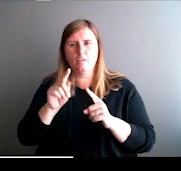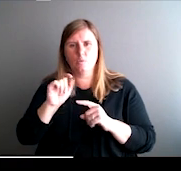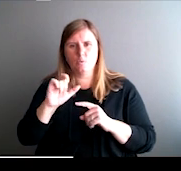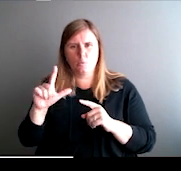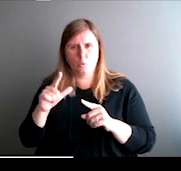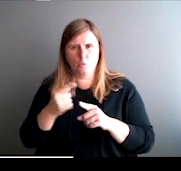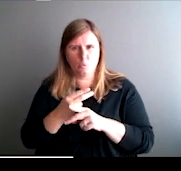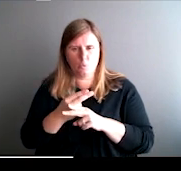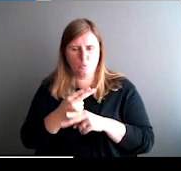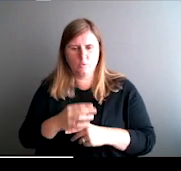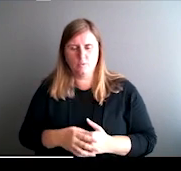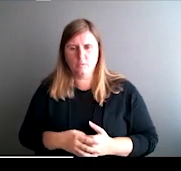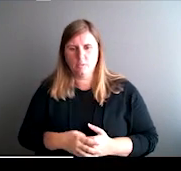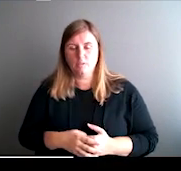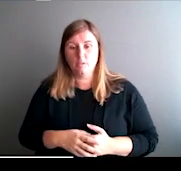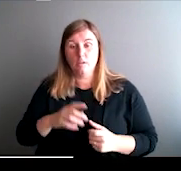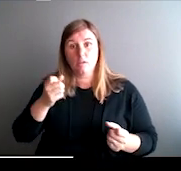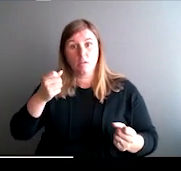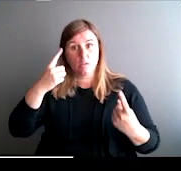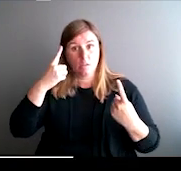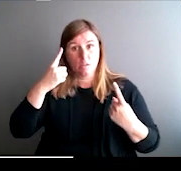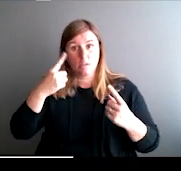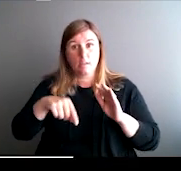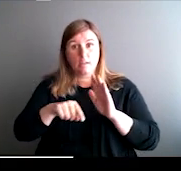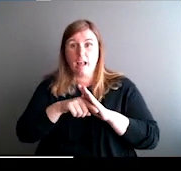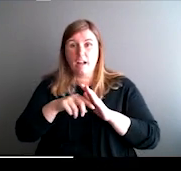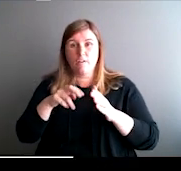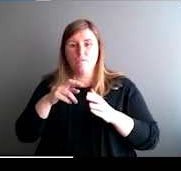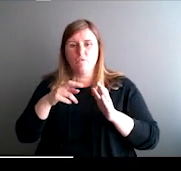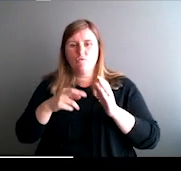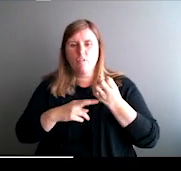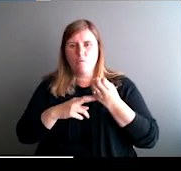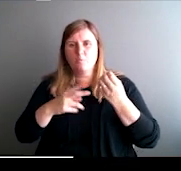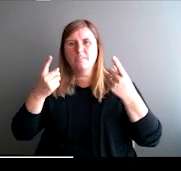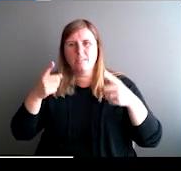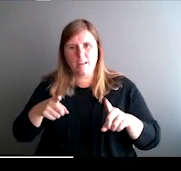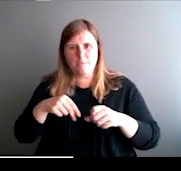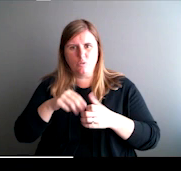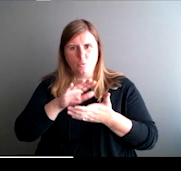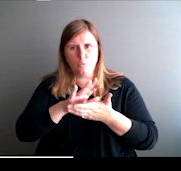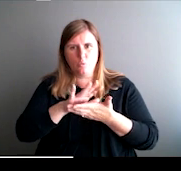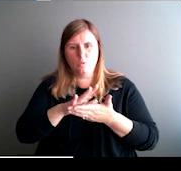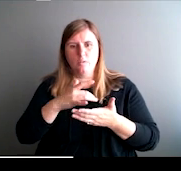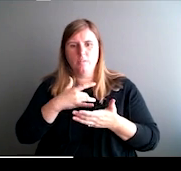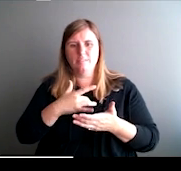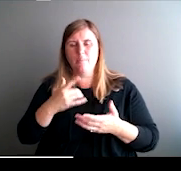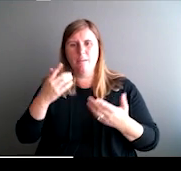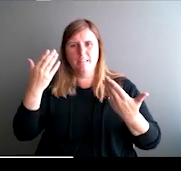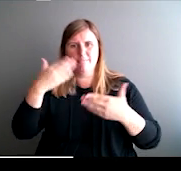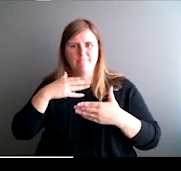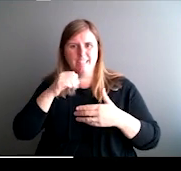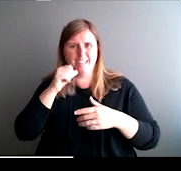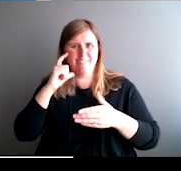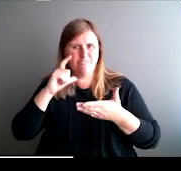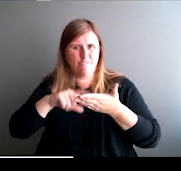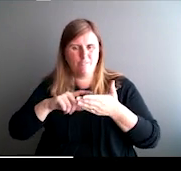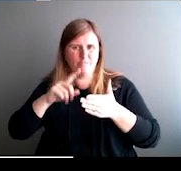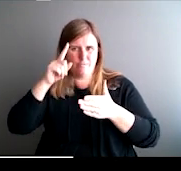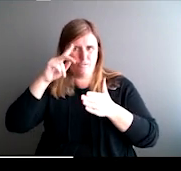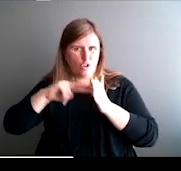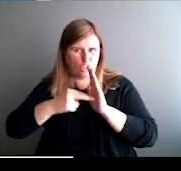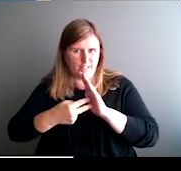use. However, negative reinforcement does occur in schools. It often occurs inadvertently.